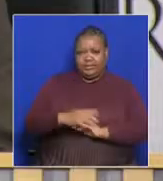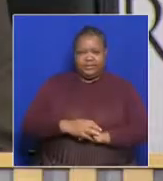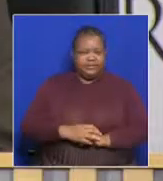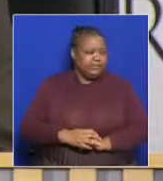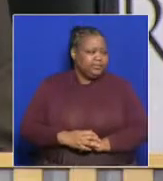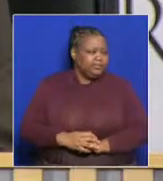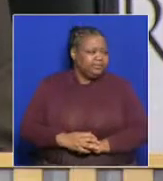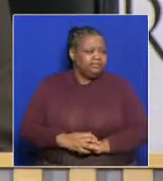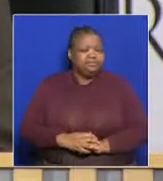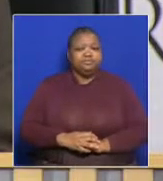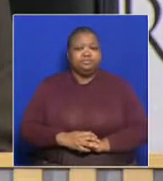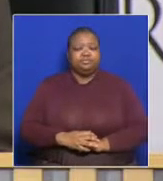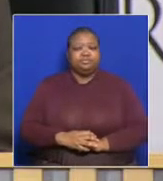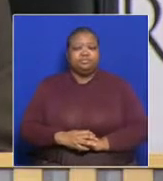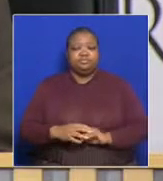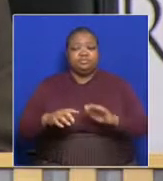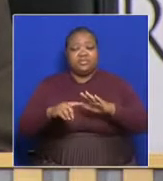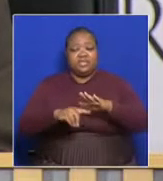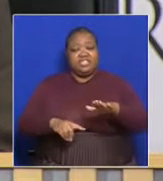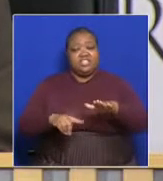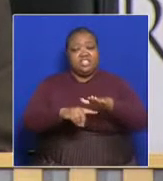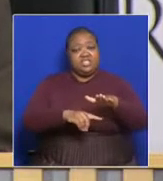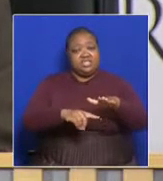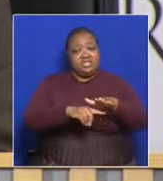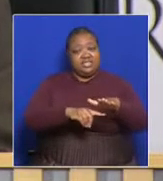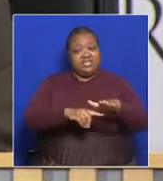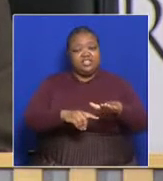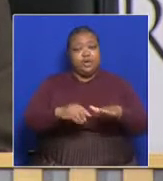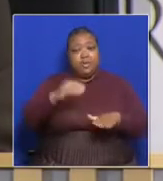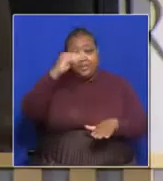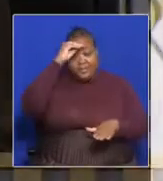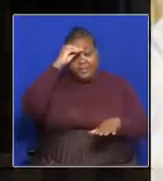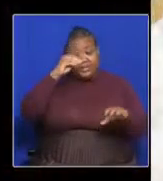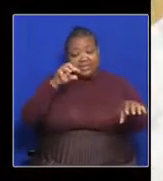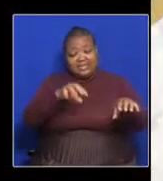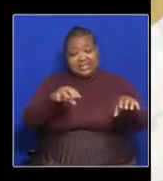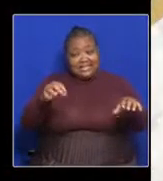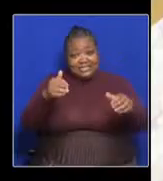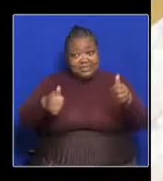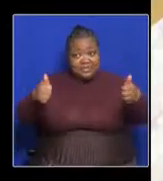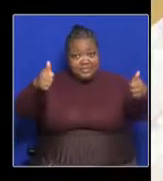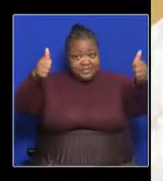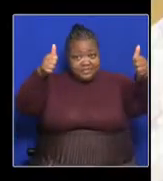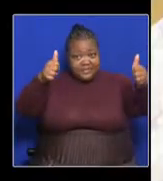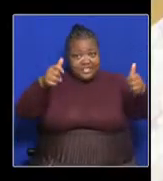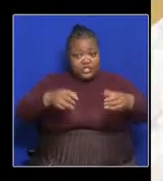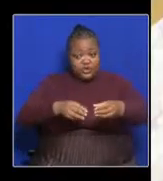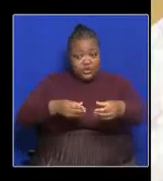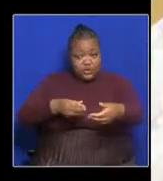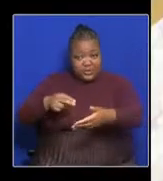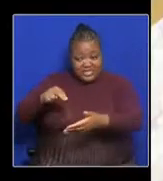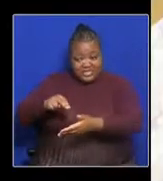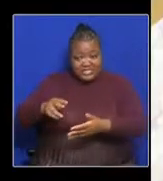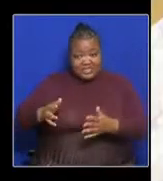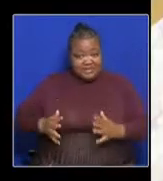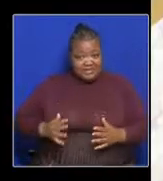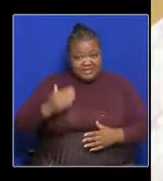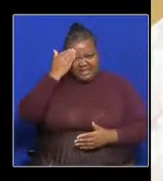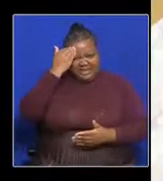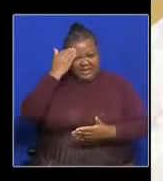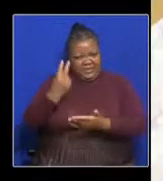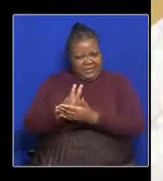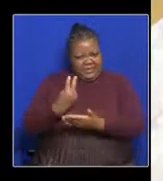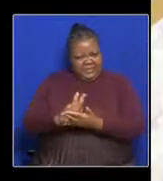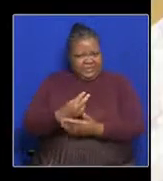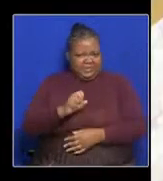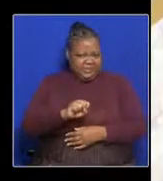district or heads of various police stations have seen the document and are familiar with it? I would take that to be the most basic level